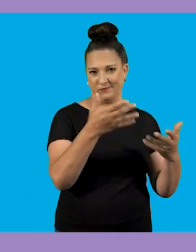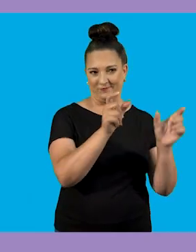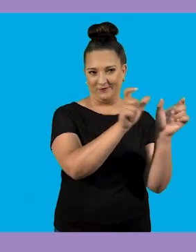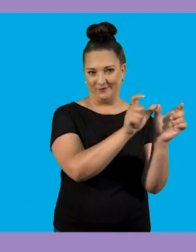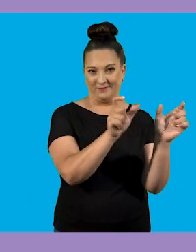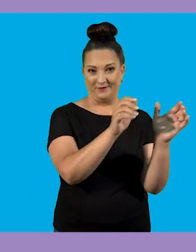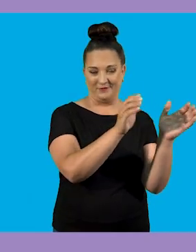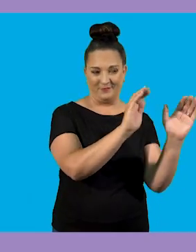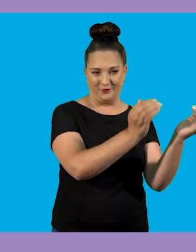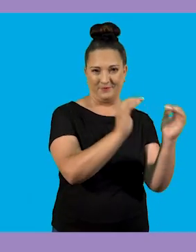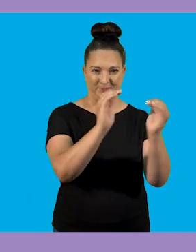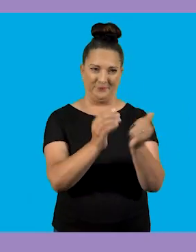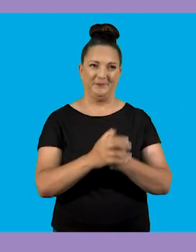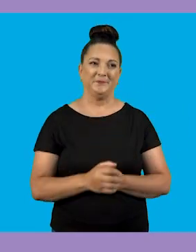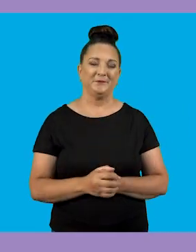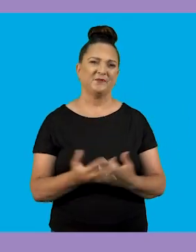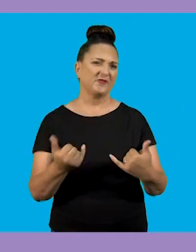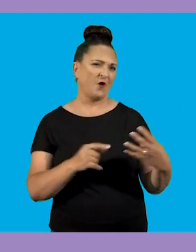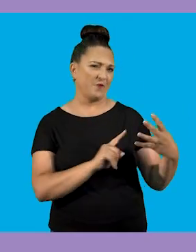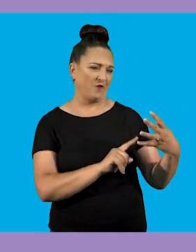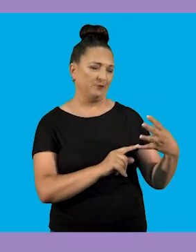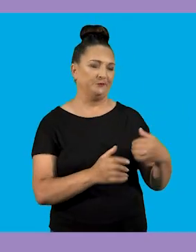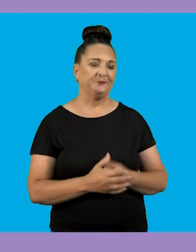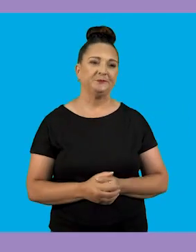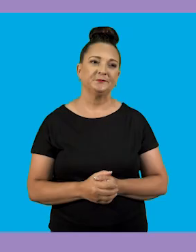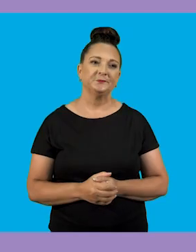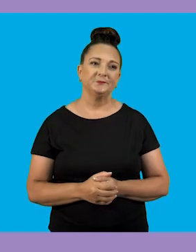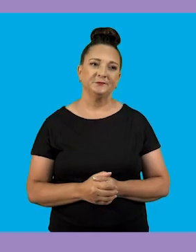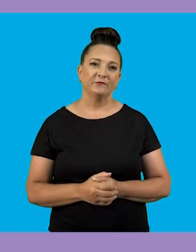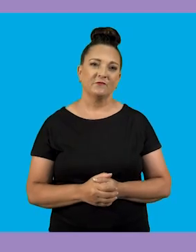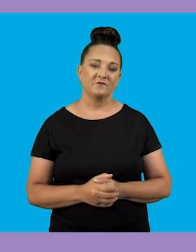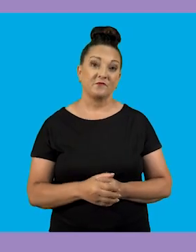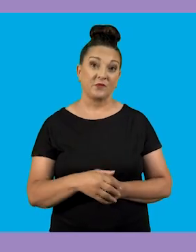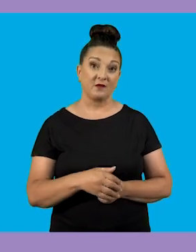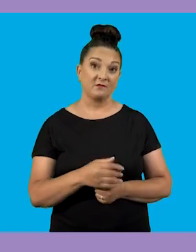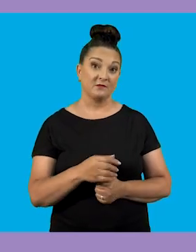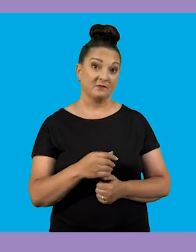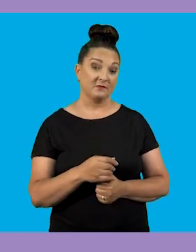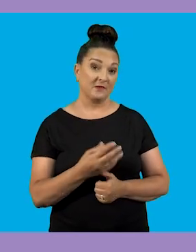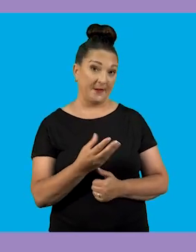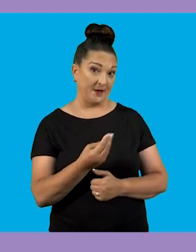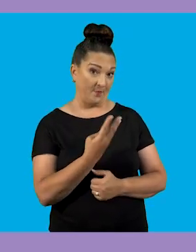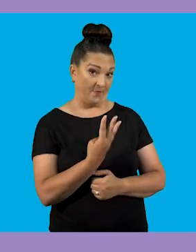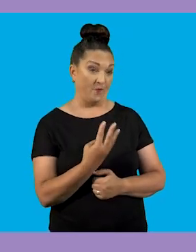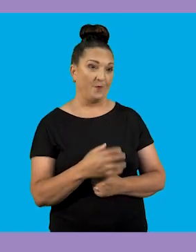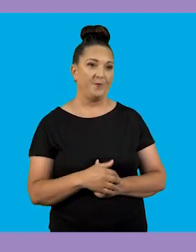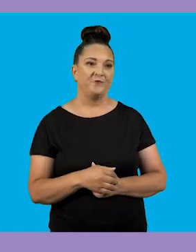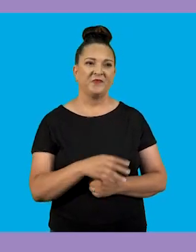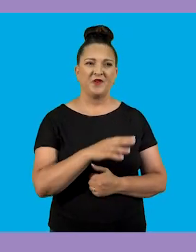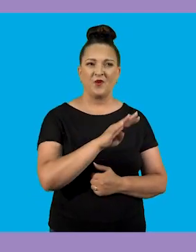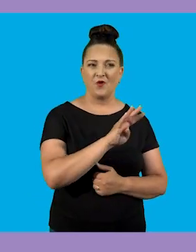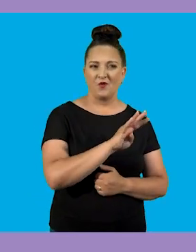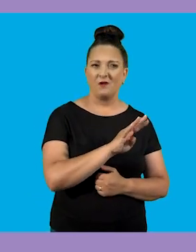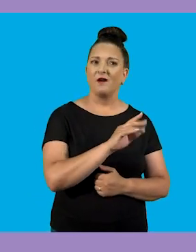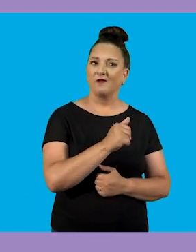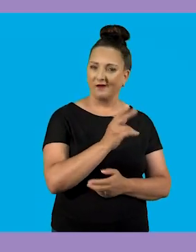that trinomial. Let's look at number 4 quickly. So, looking at number 4, we have